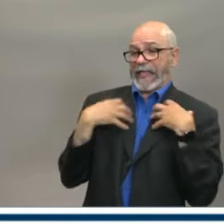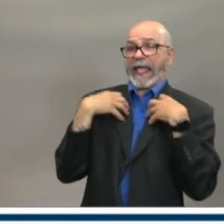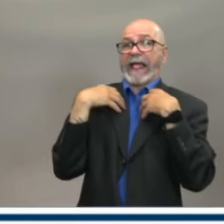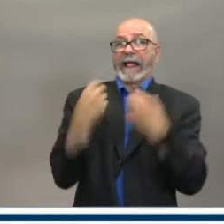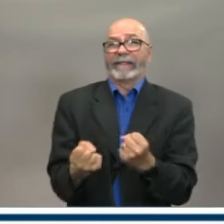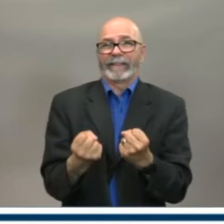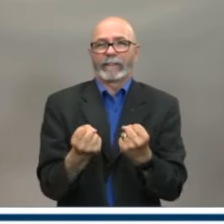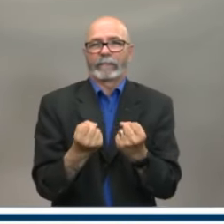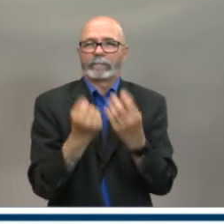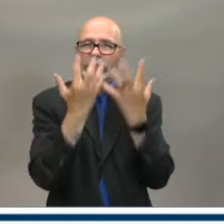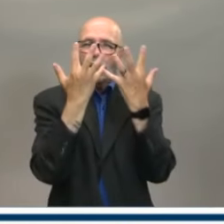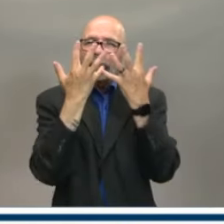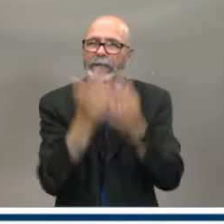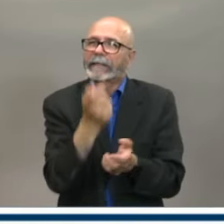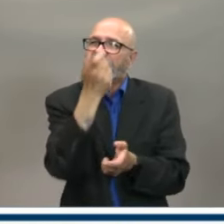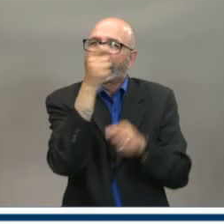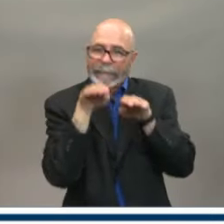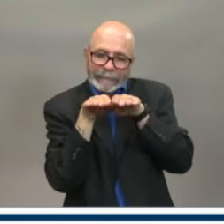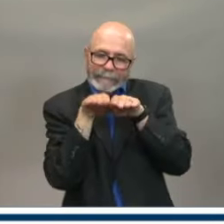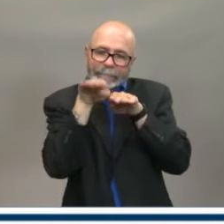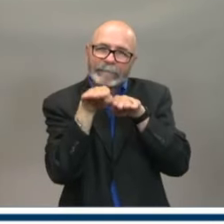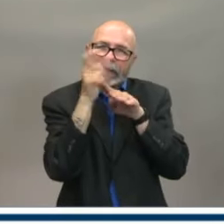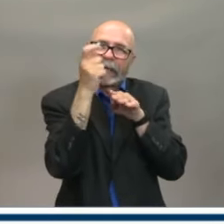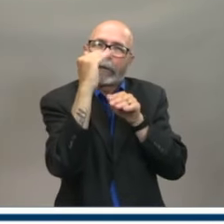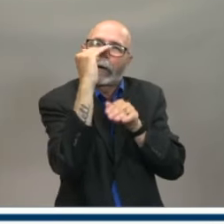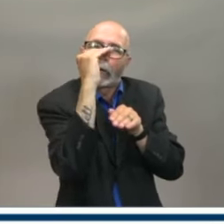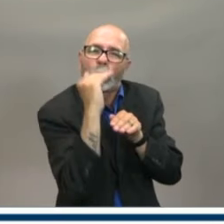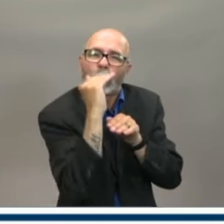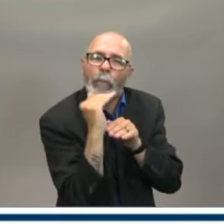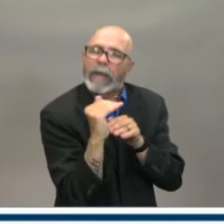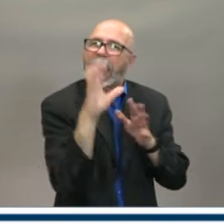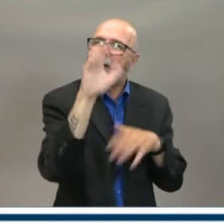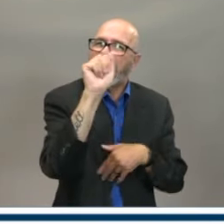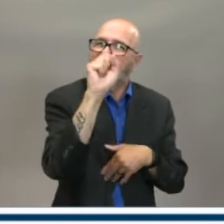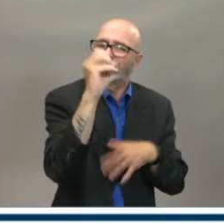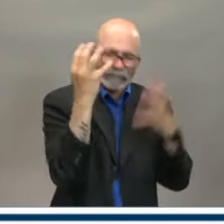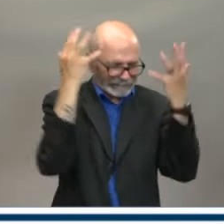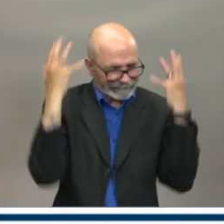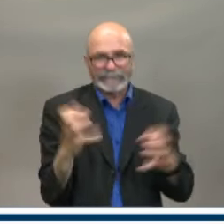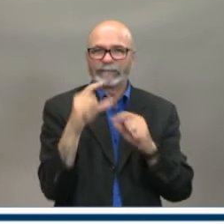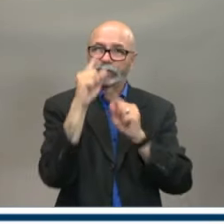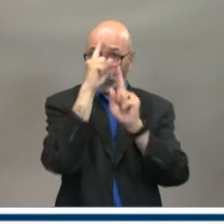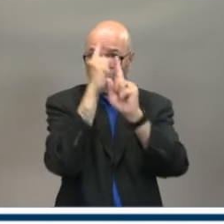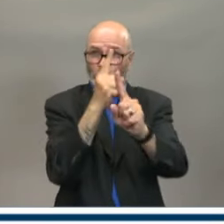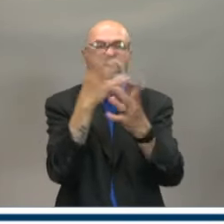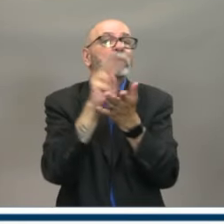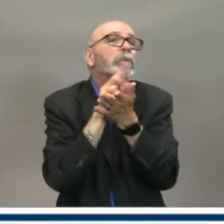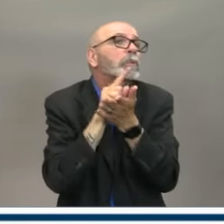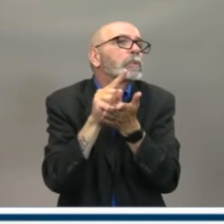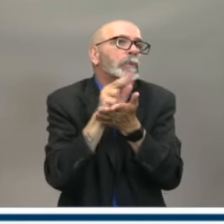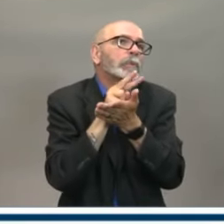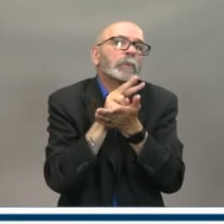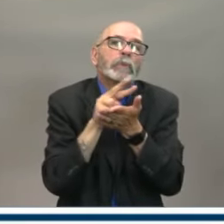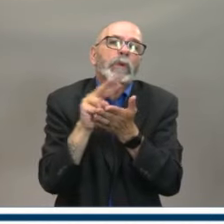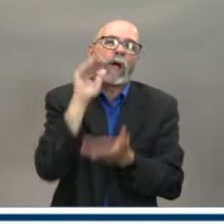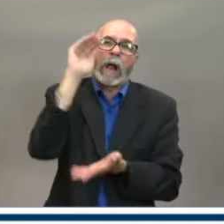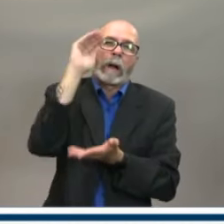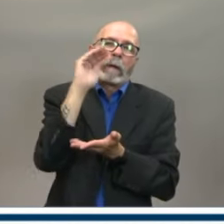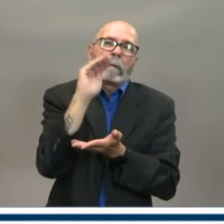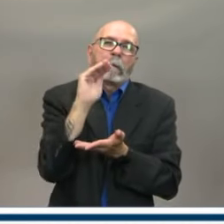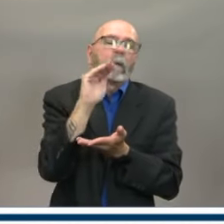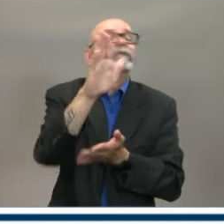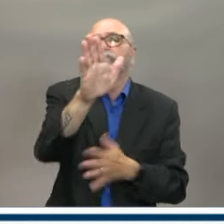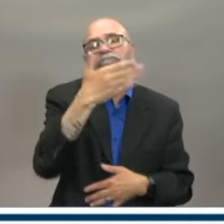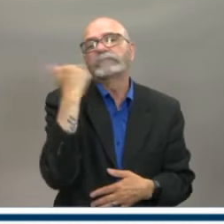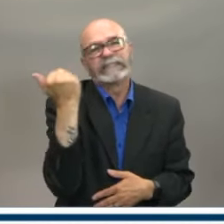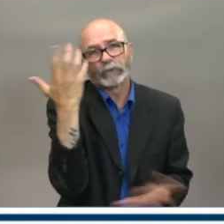no cases and have that sustained for a minimum of 2 weeks. Ideally, it would be 28 days. That simply